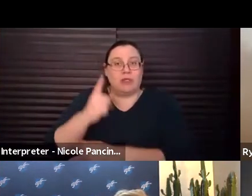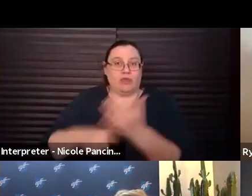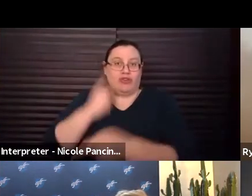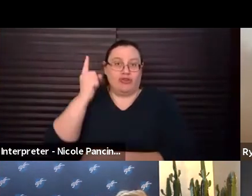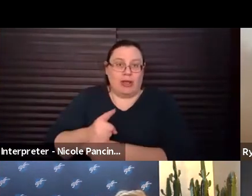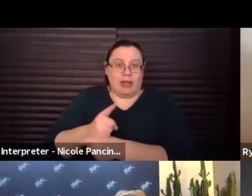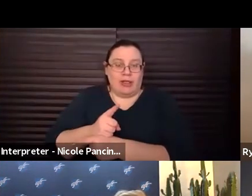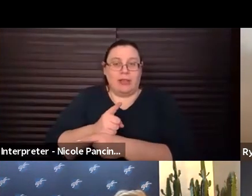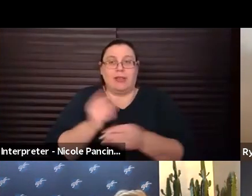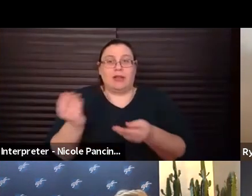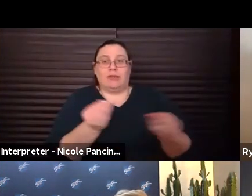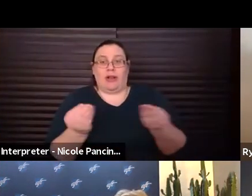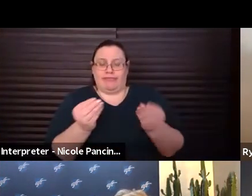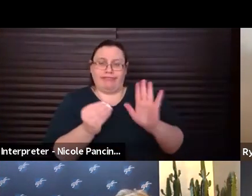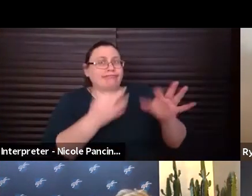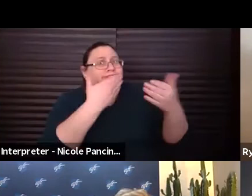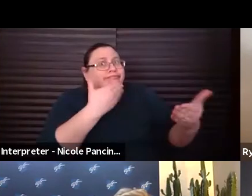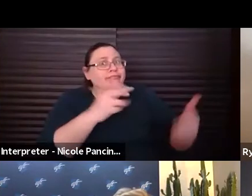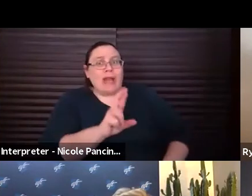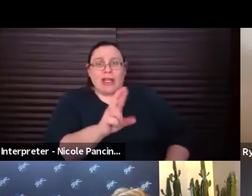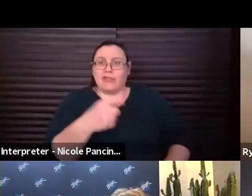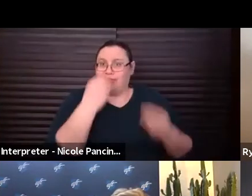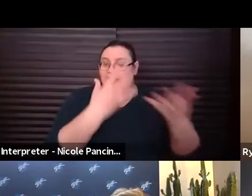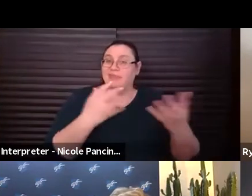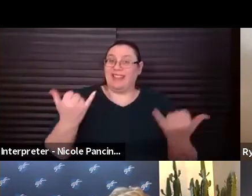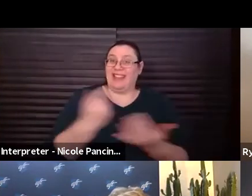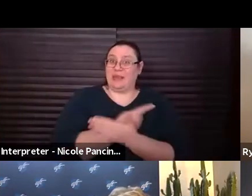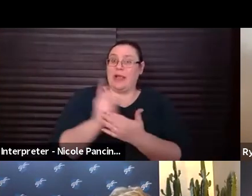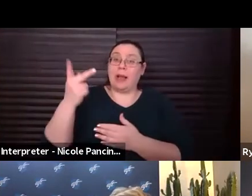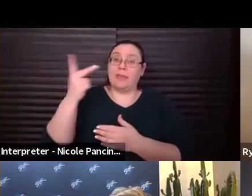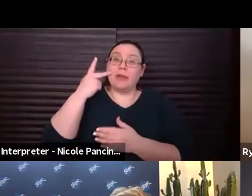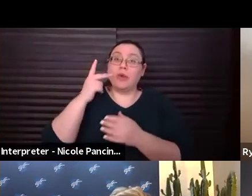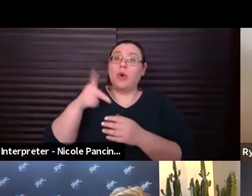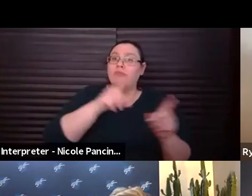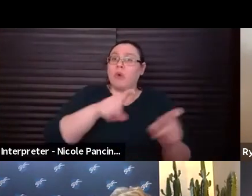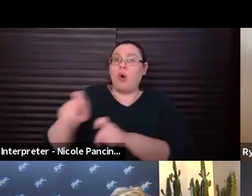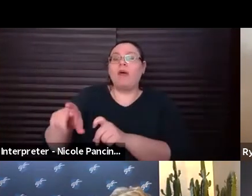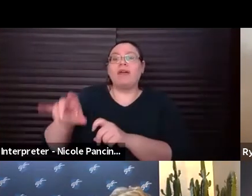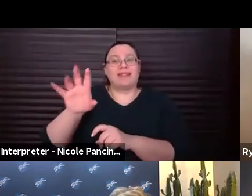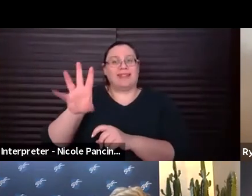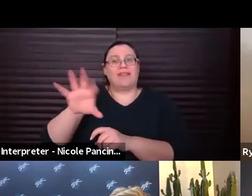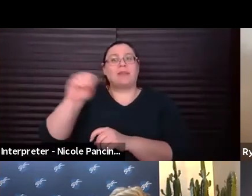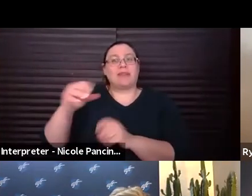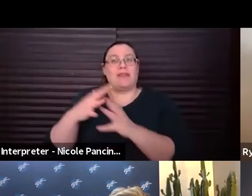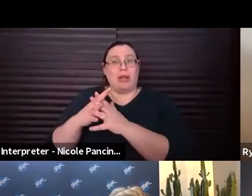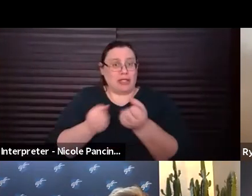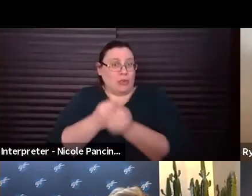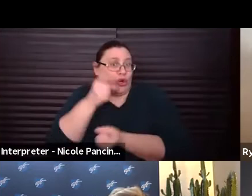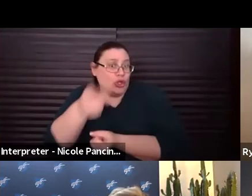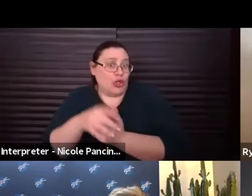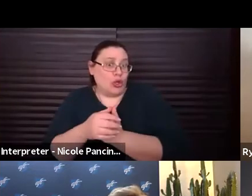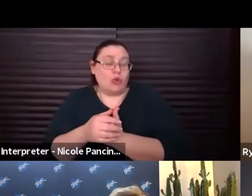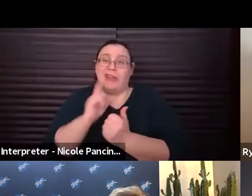you, Randi. And I should point out that just this week, a Politico poll said that 55% of Americans are on your side, or in fact, even go